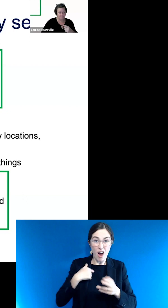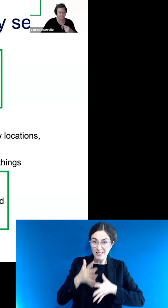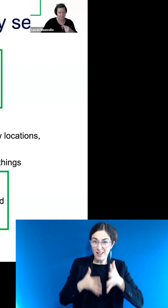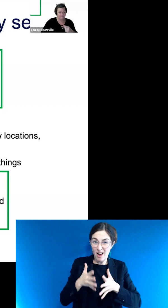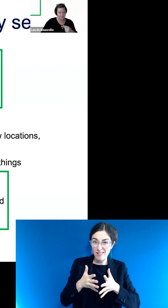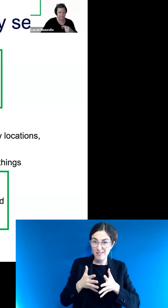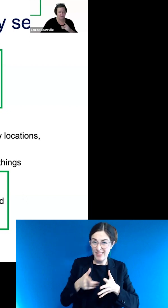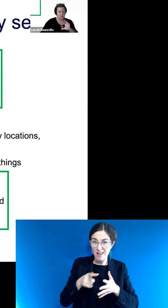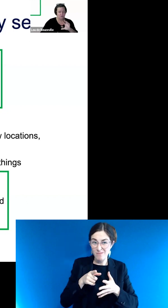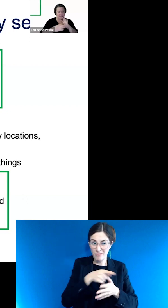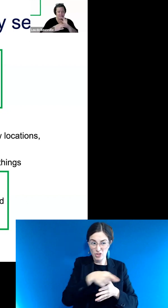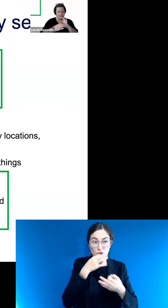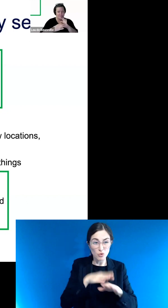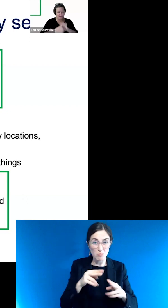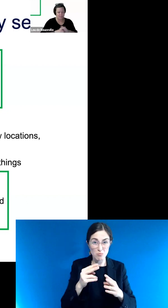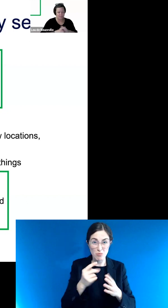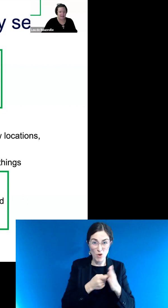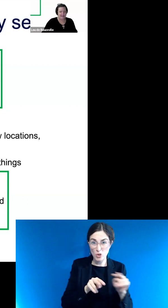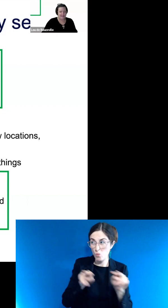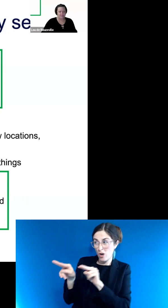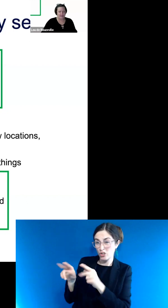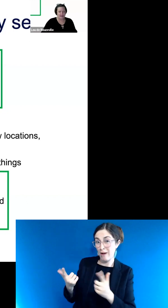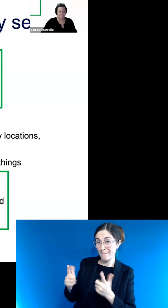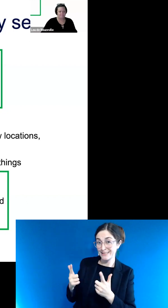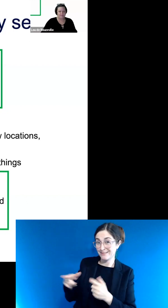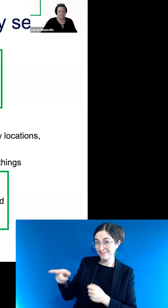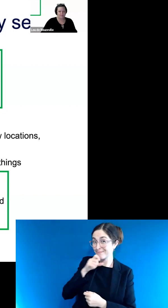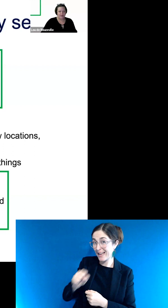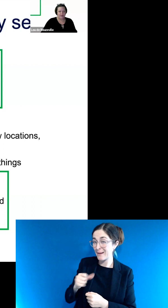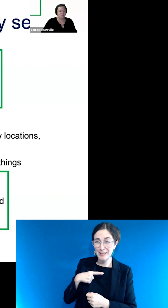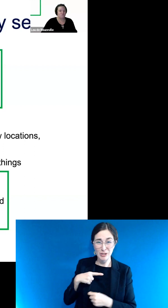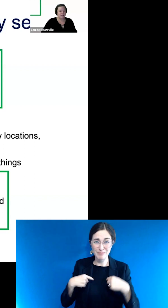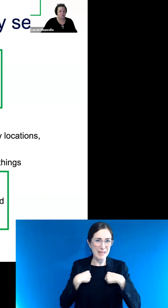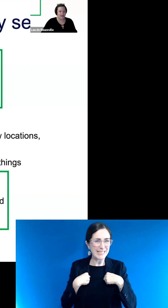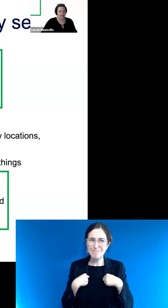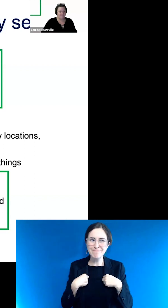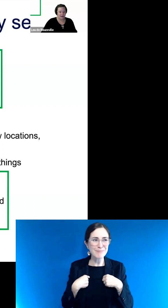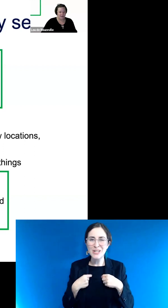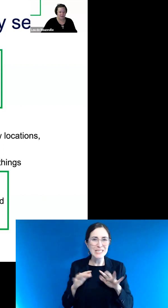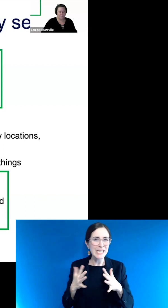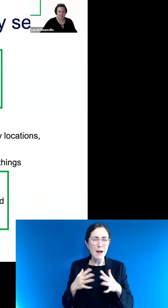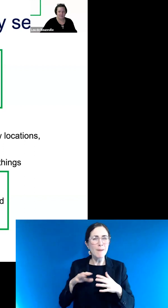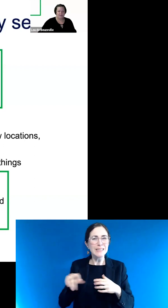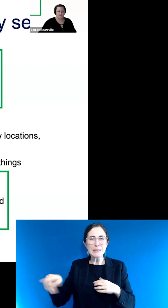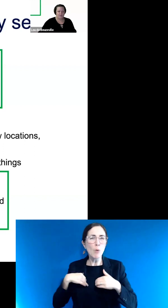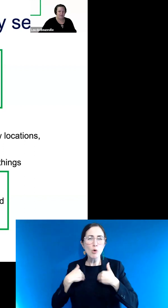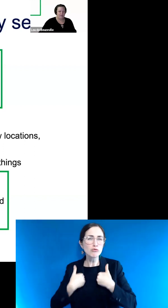him, because it's much more engaging, a much richer way of signing.